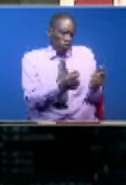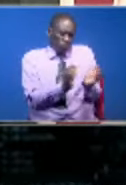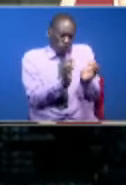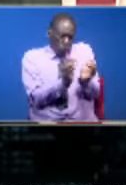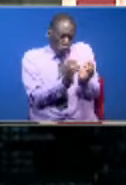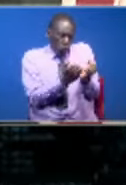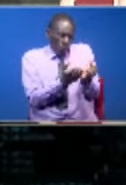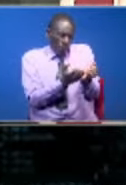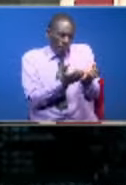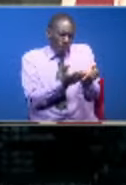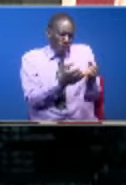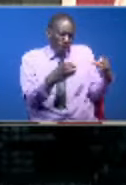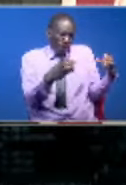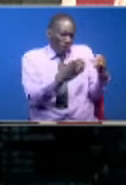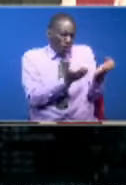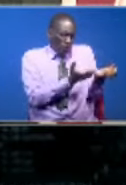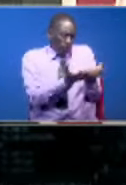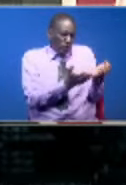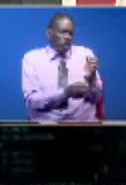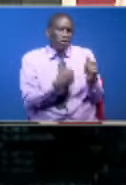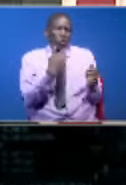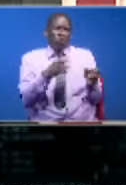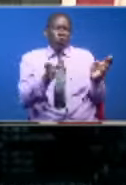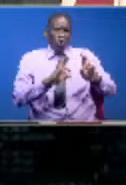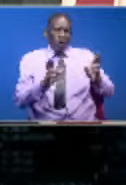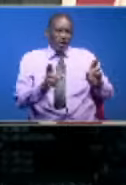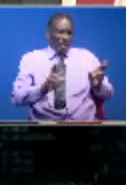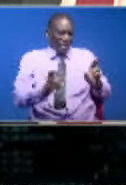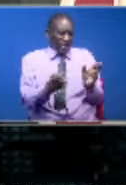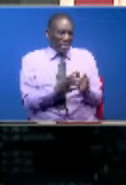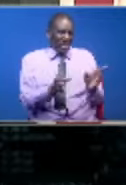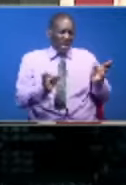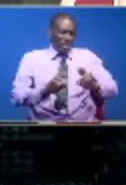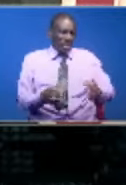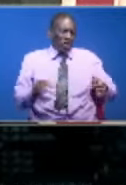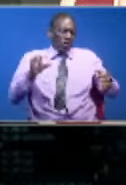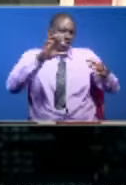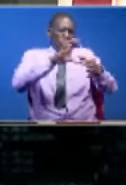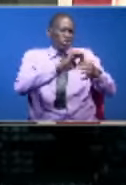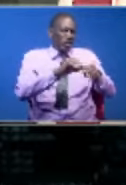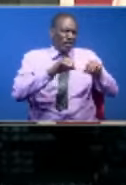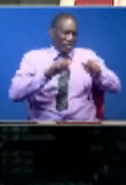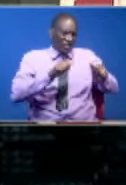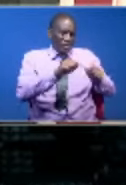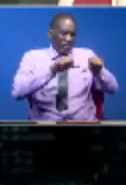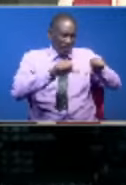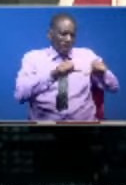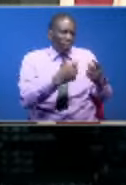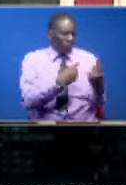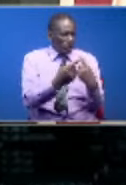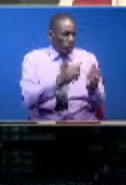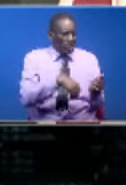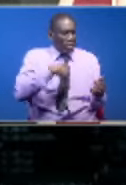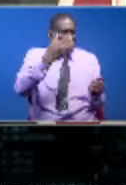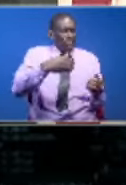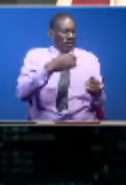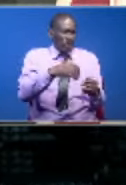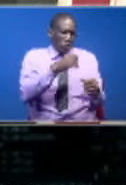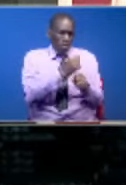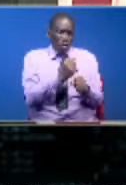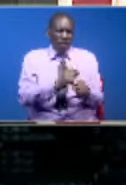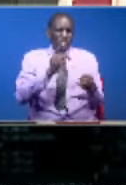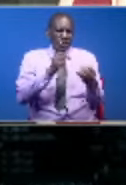entities who are ready and willing to embed this whole sustainability conversation into their day-to-day practice. One,